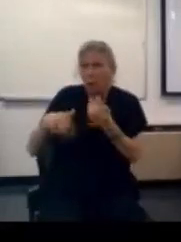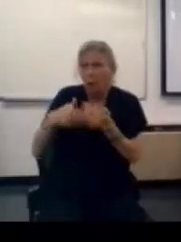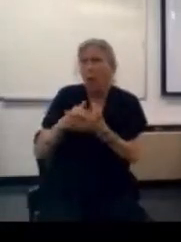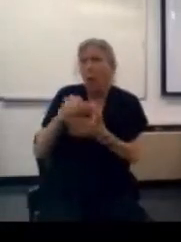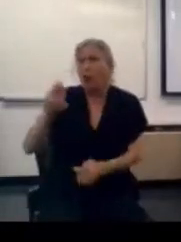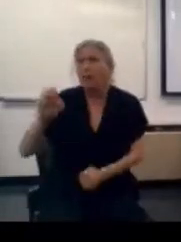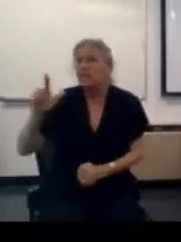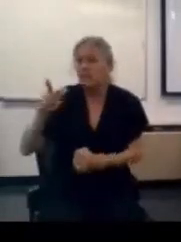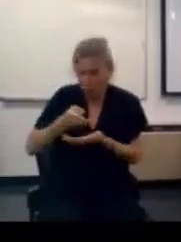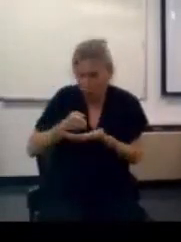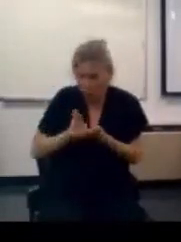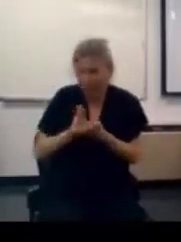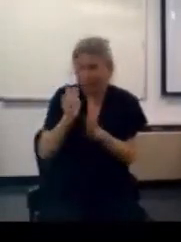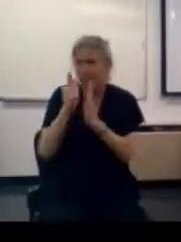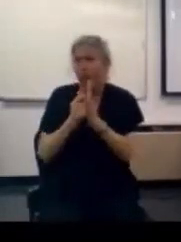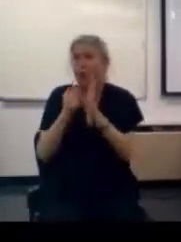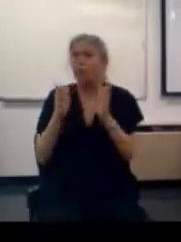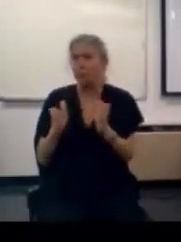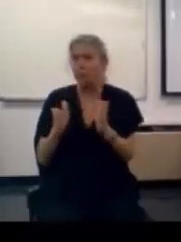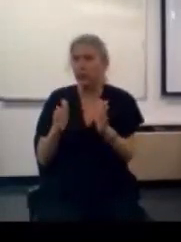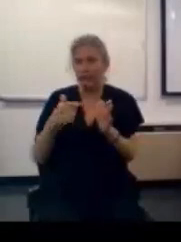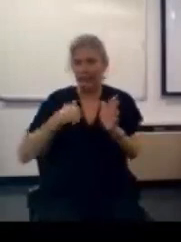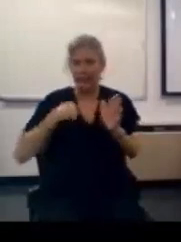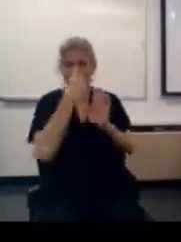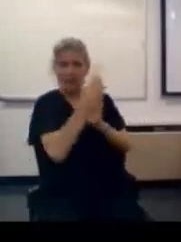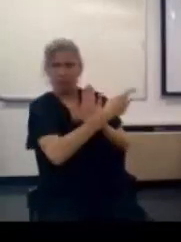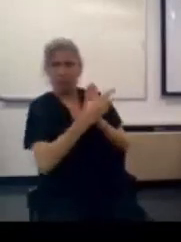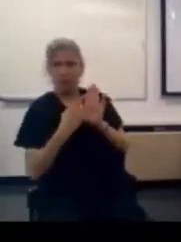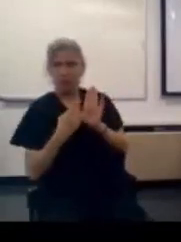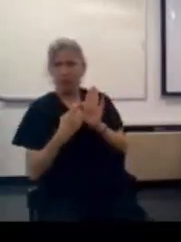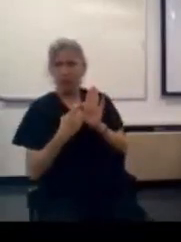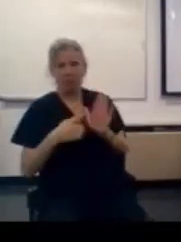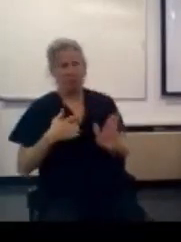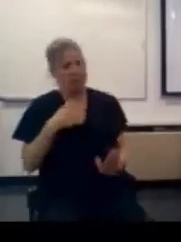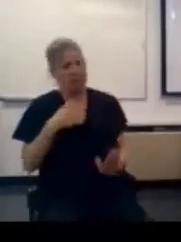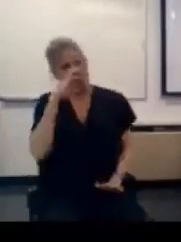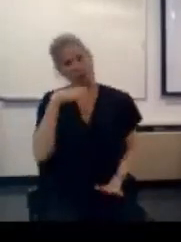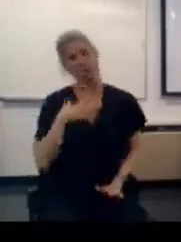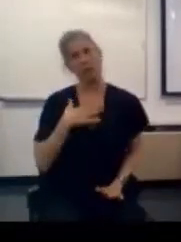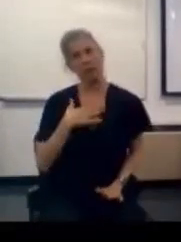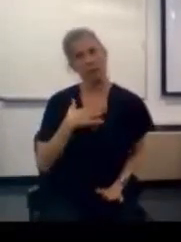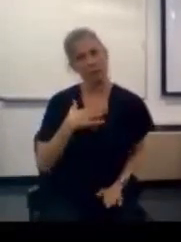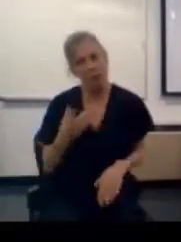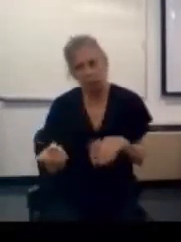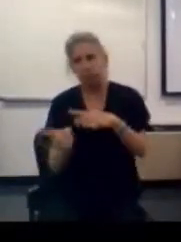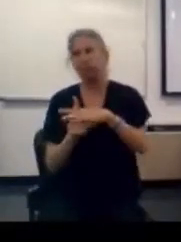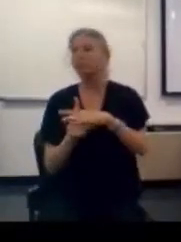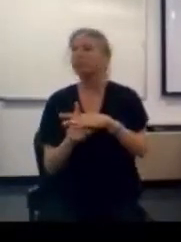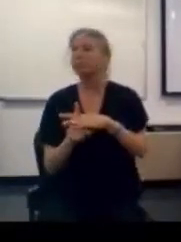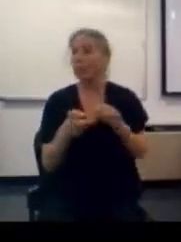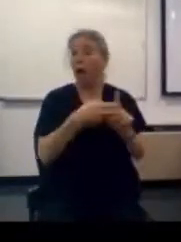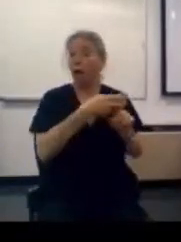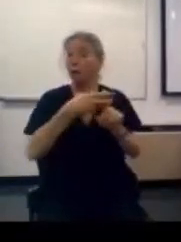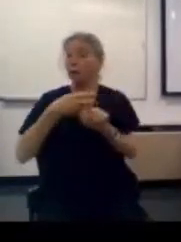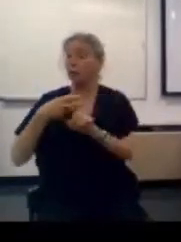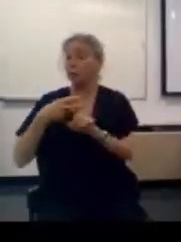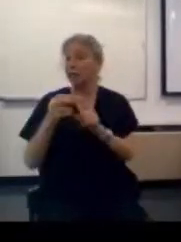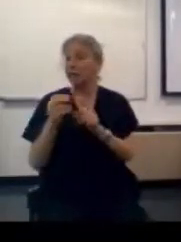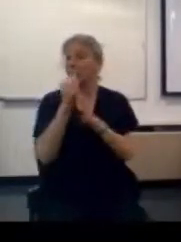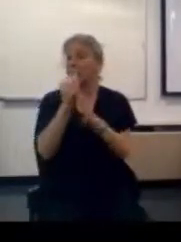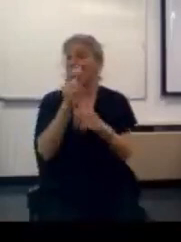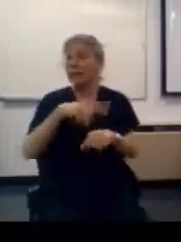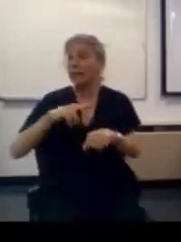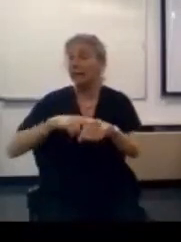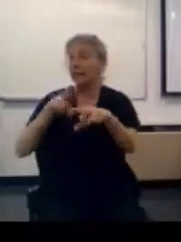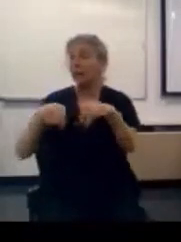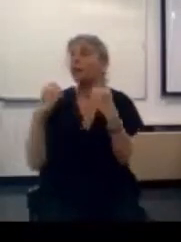Civil rights attorneys, civil rights being, I'm being discriminated against? This feels very weird. And out of the blue, I